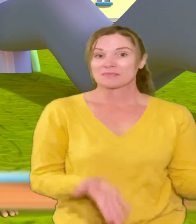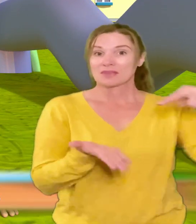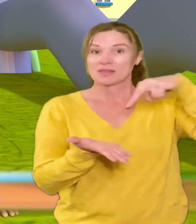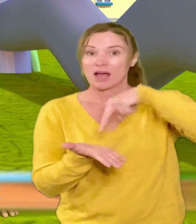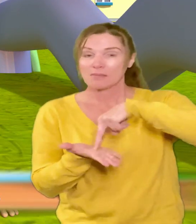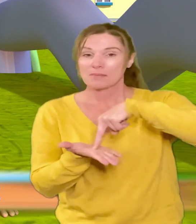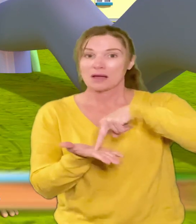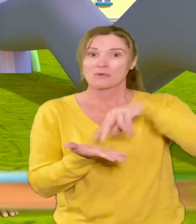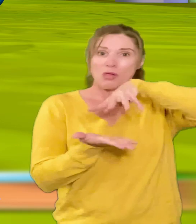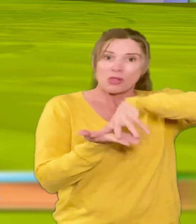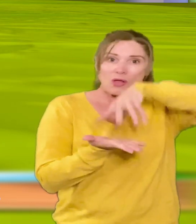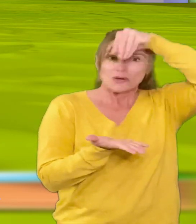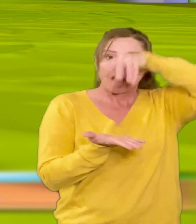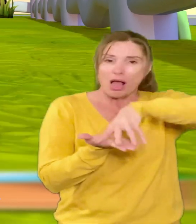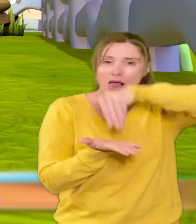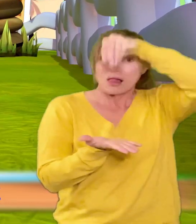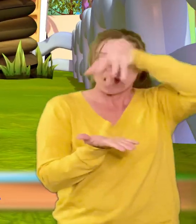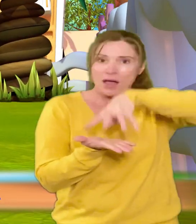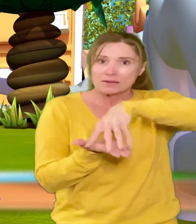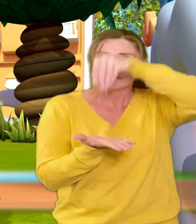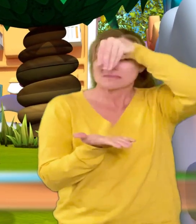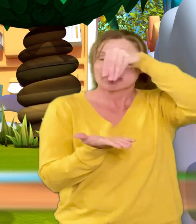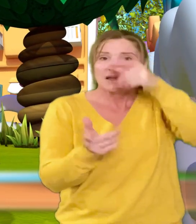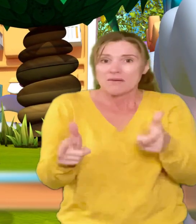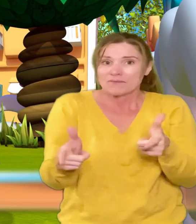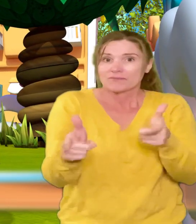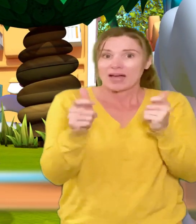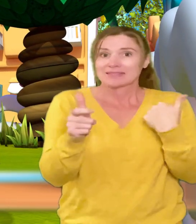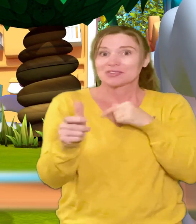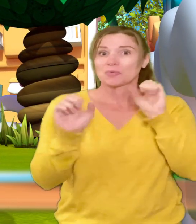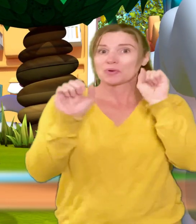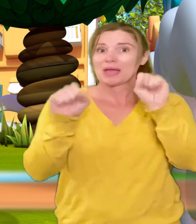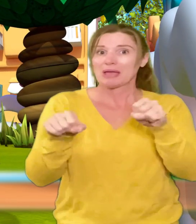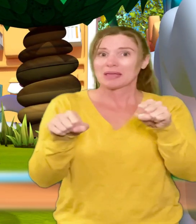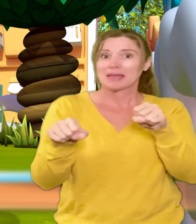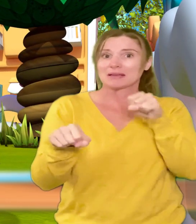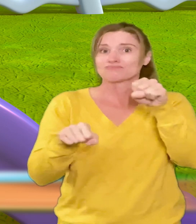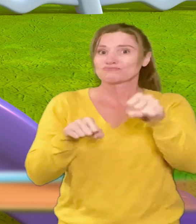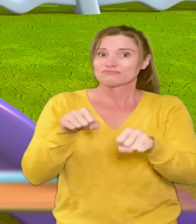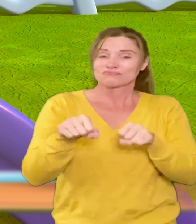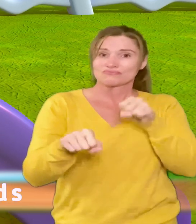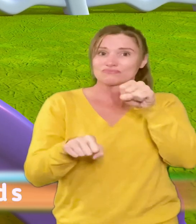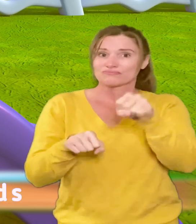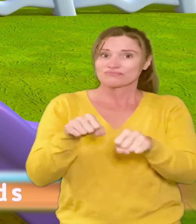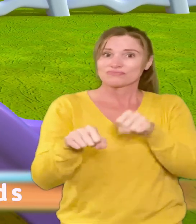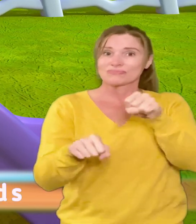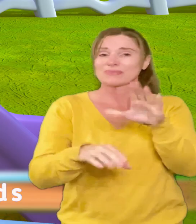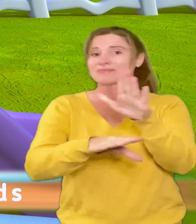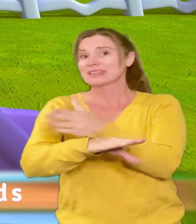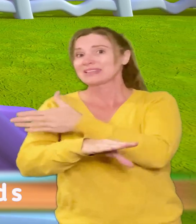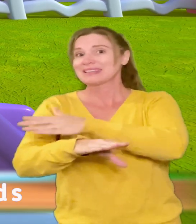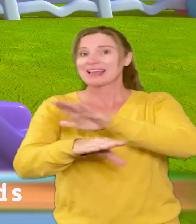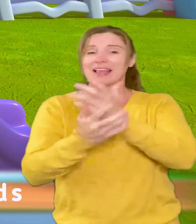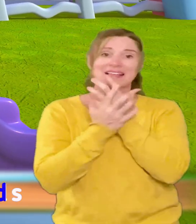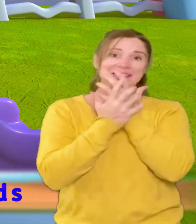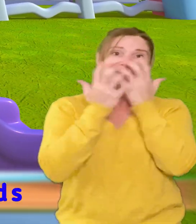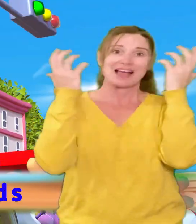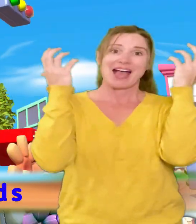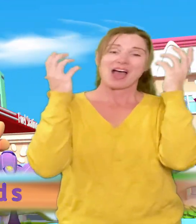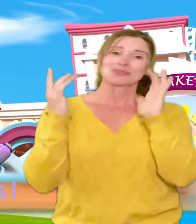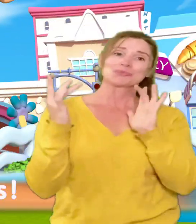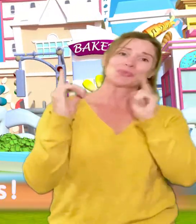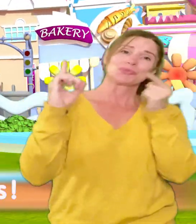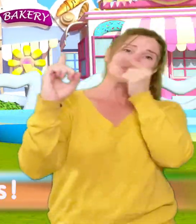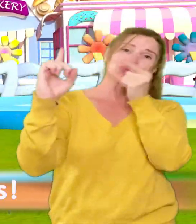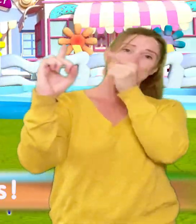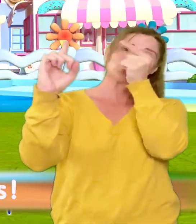Up we'll hop and learn a lot As fast as we could caper And sing aloud and reach